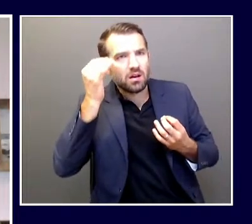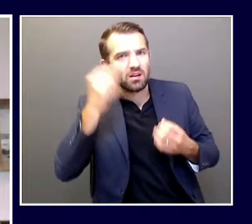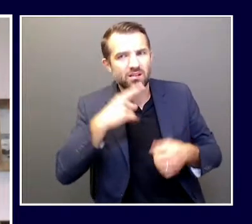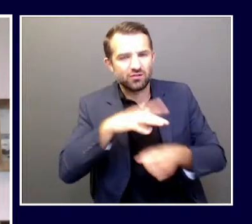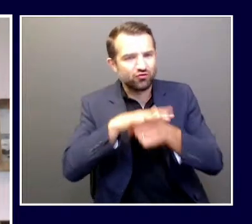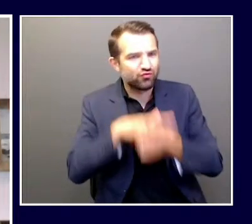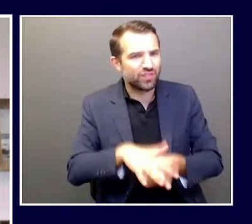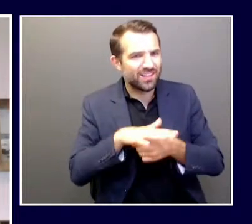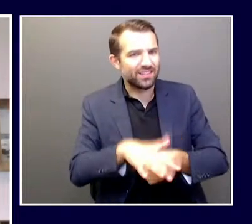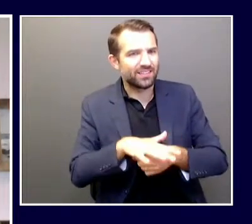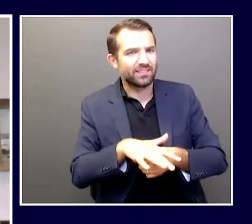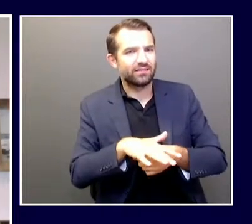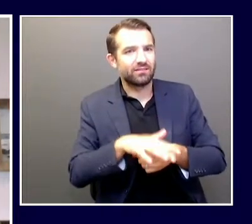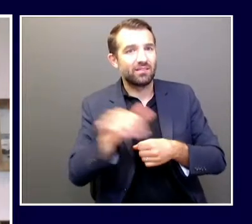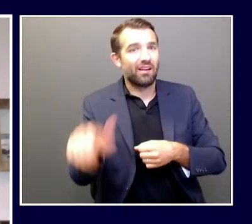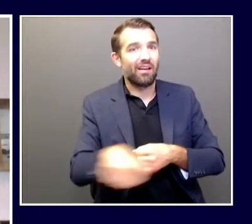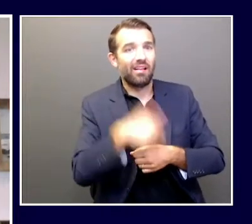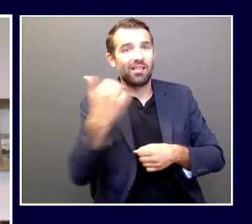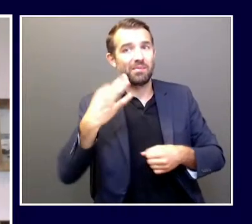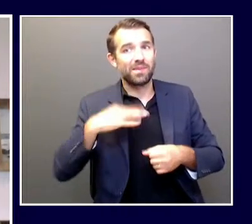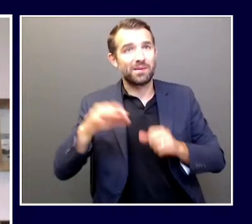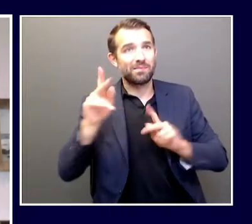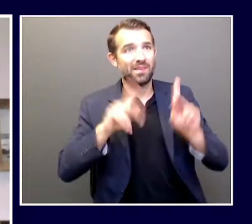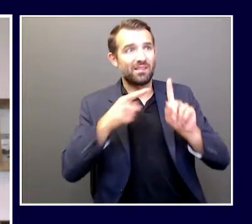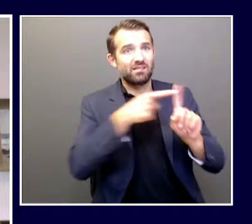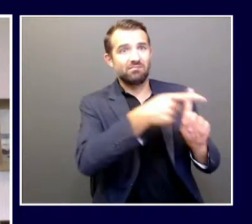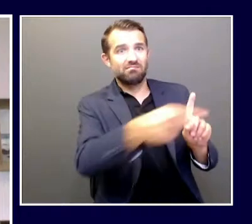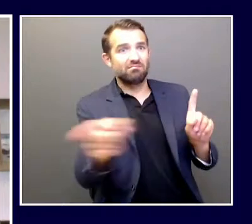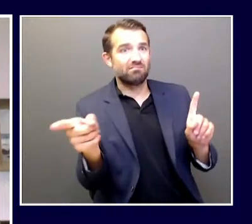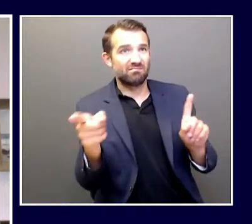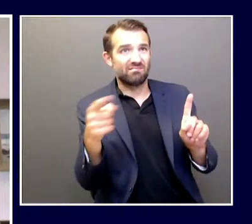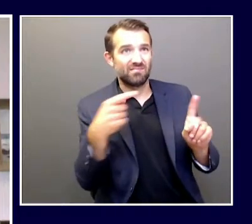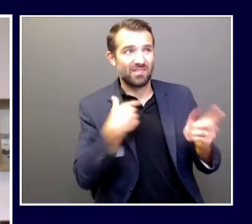other Mainers, it keeps a lot of other people across the state up at night too.